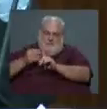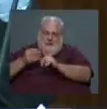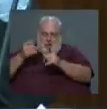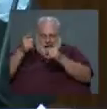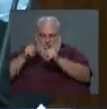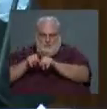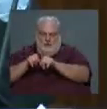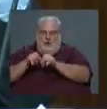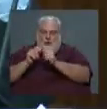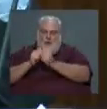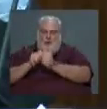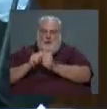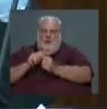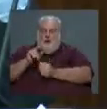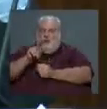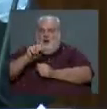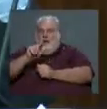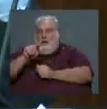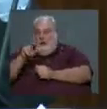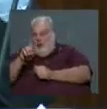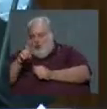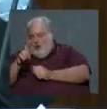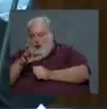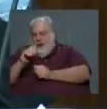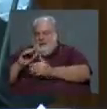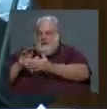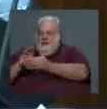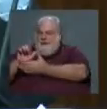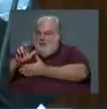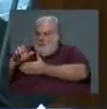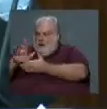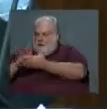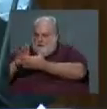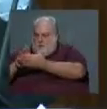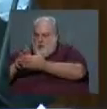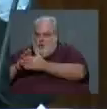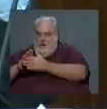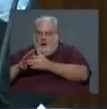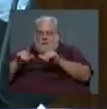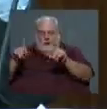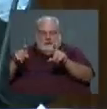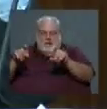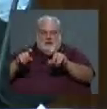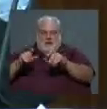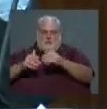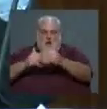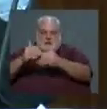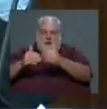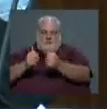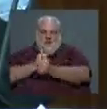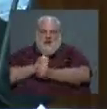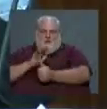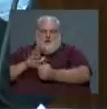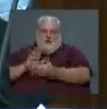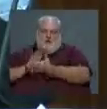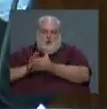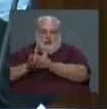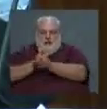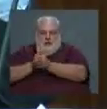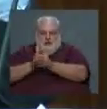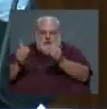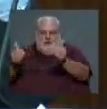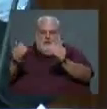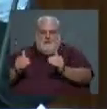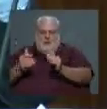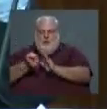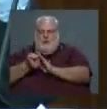Board of Trustees of the University of Arkansas and the Little Rock School District for a pilot project relative to the city's Love Your School initiative, an ordinance to dispense